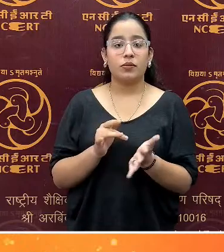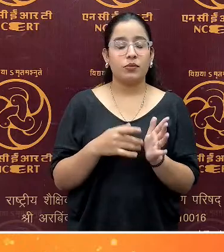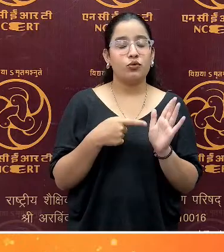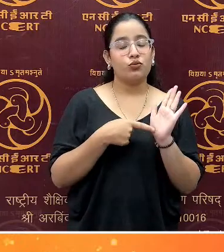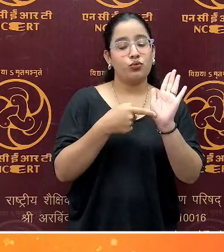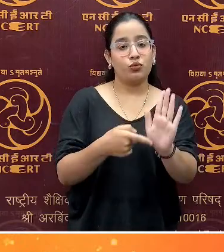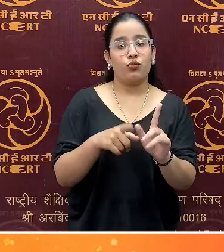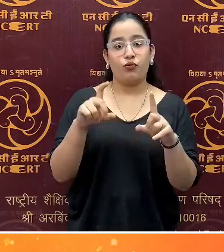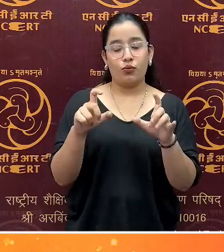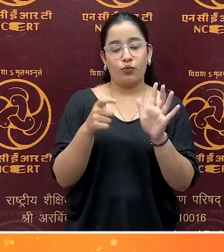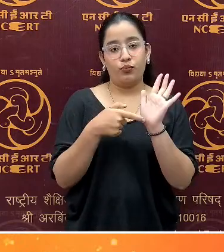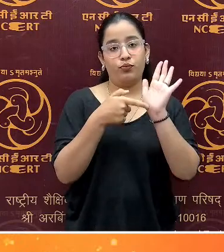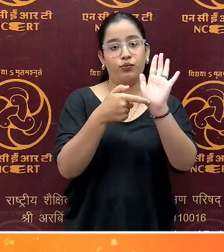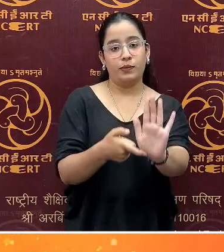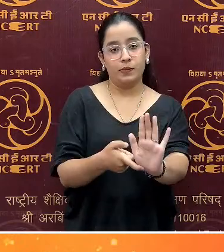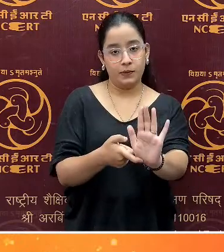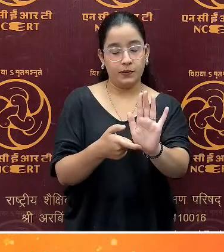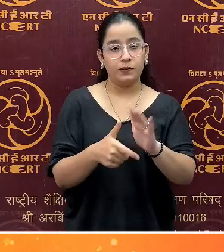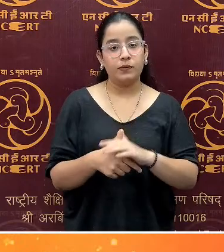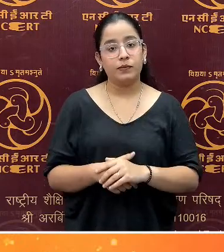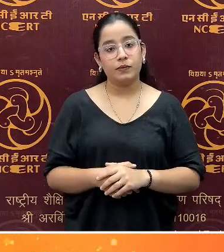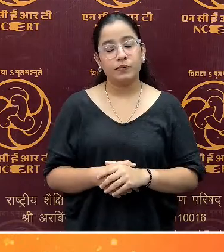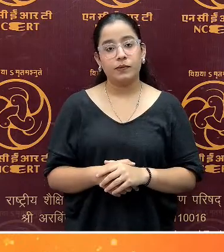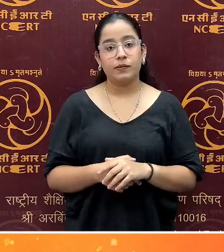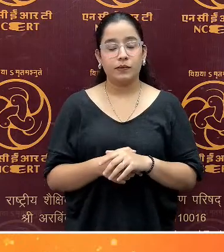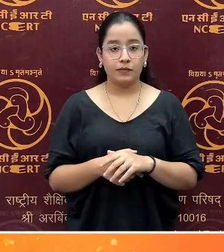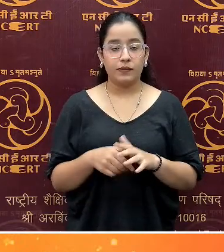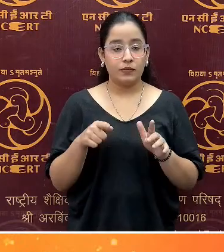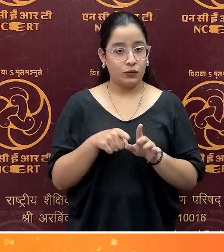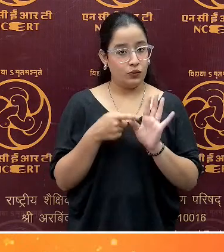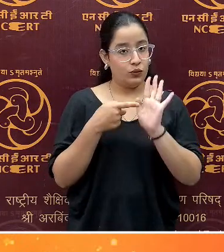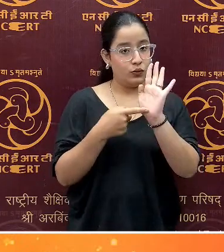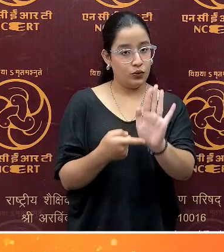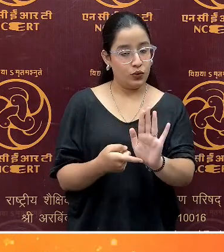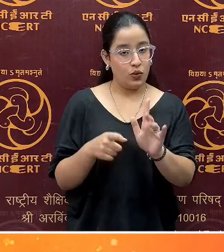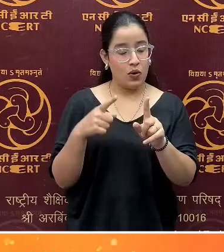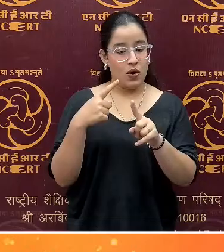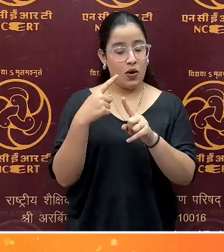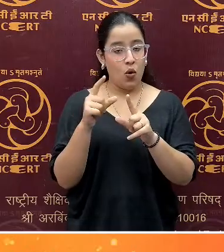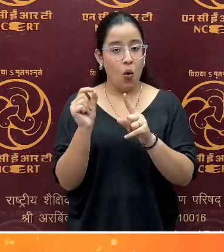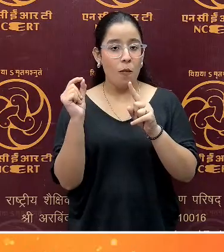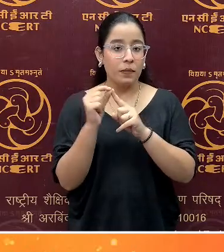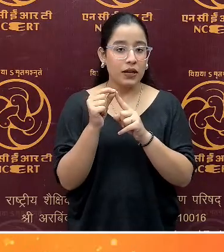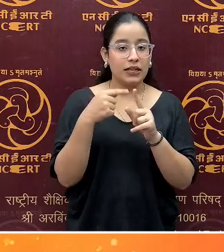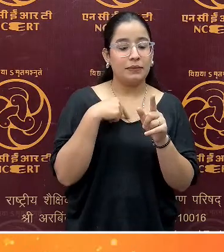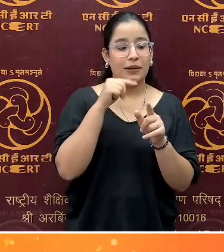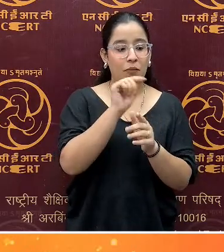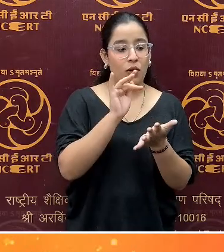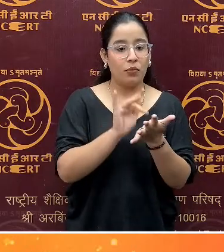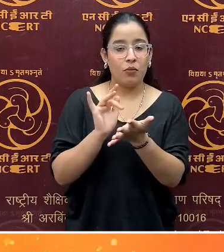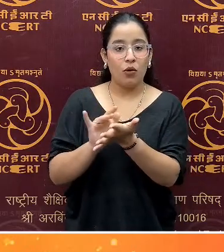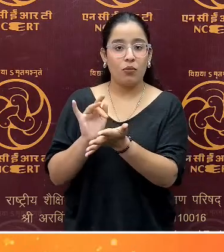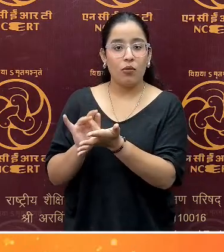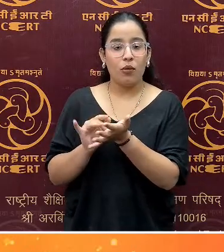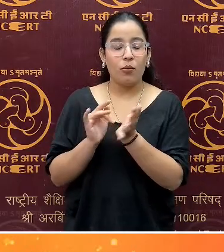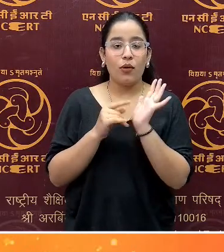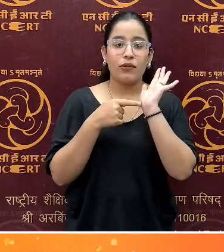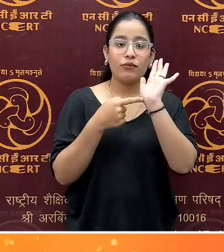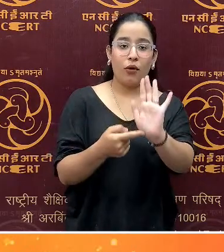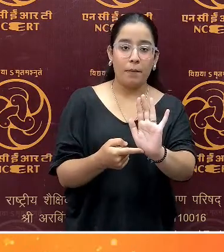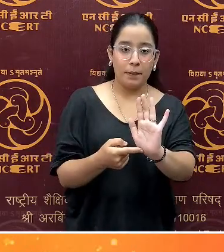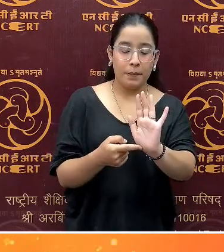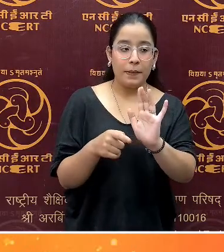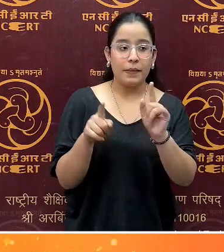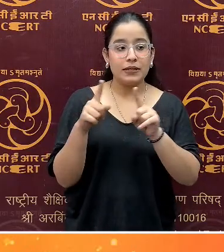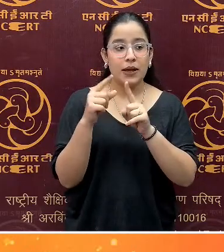particular point P as x, y, z. So we have defined this vector OP in terms of this reference point. Hence the